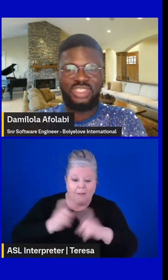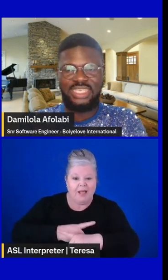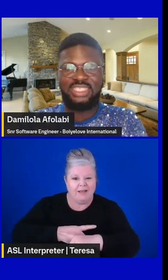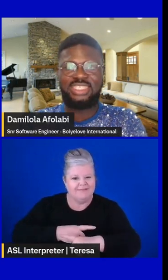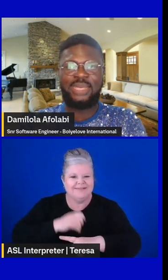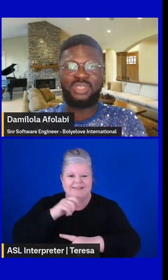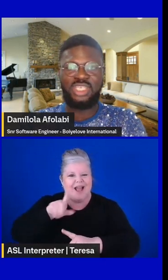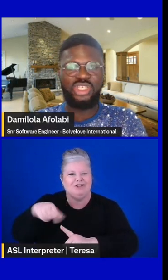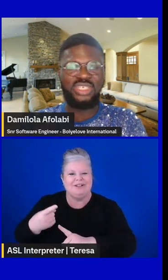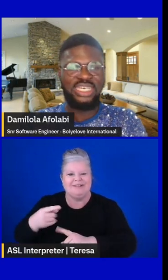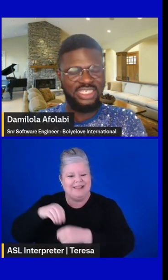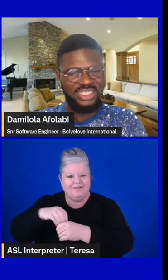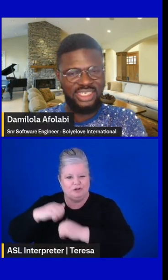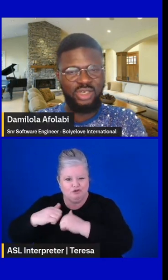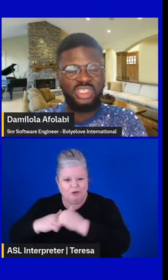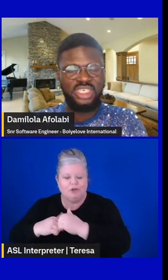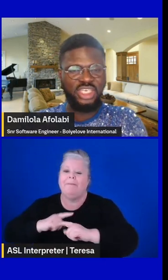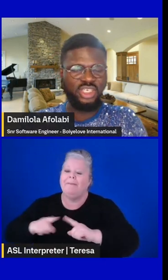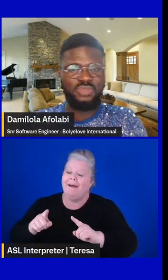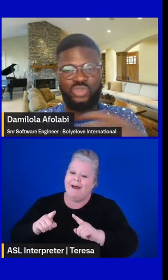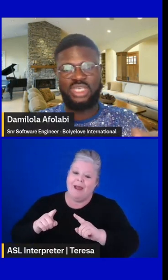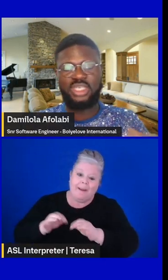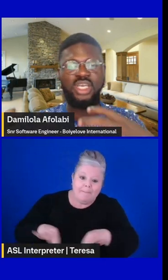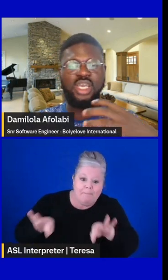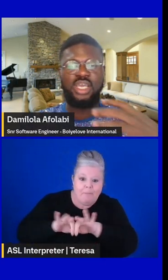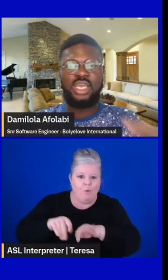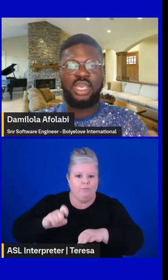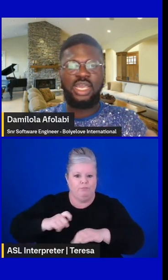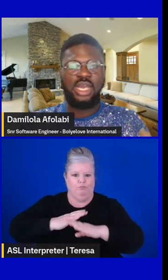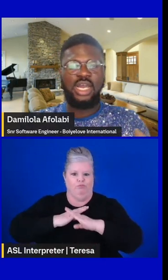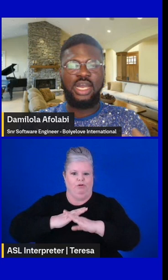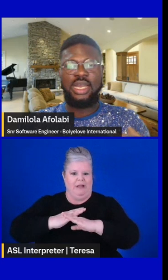about protecting the application and the intercommunication between